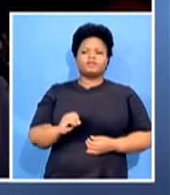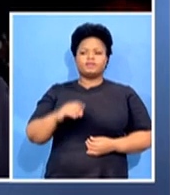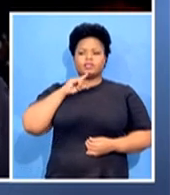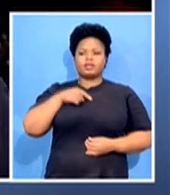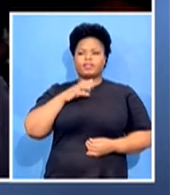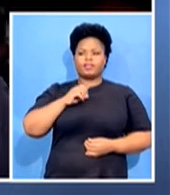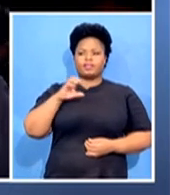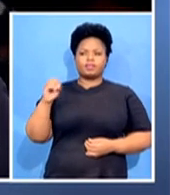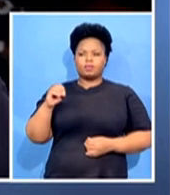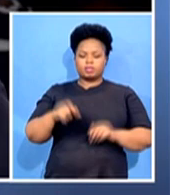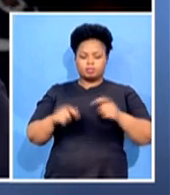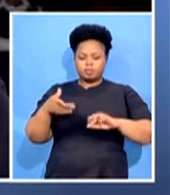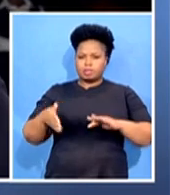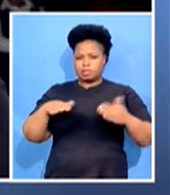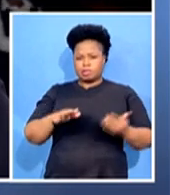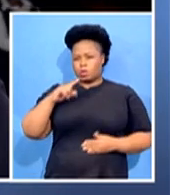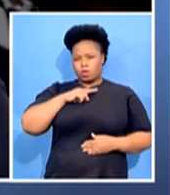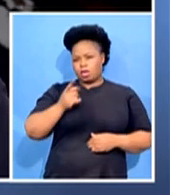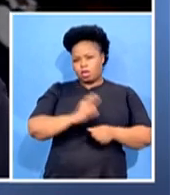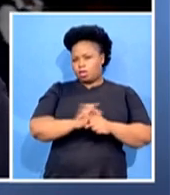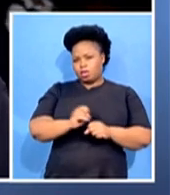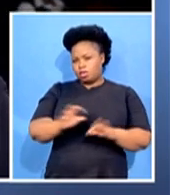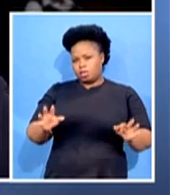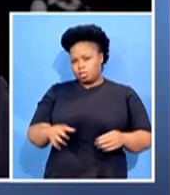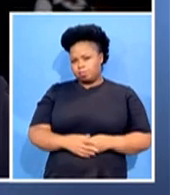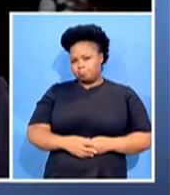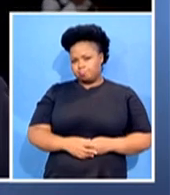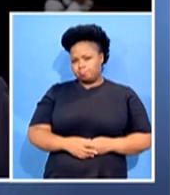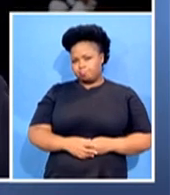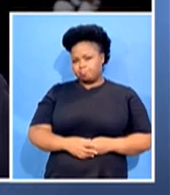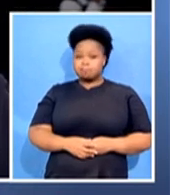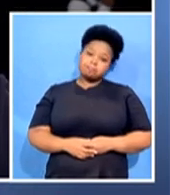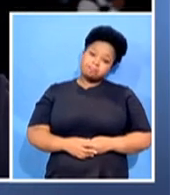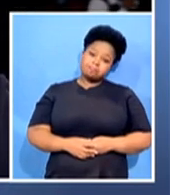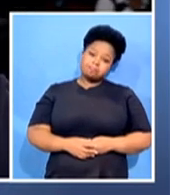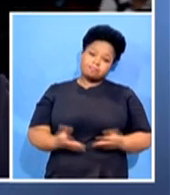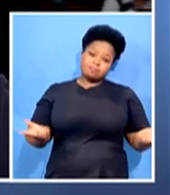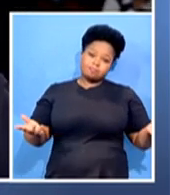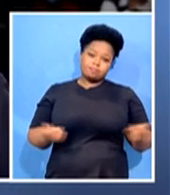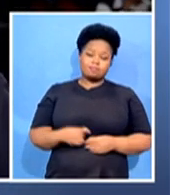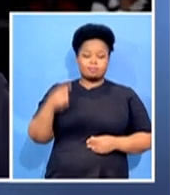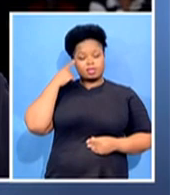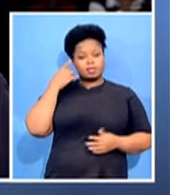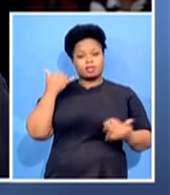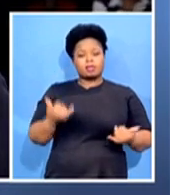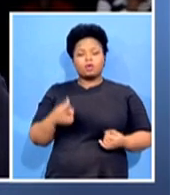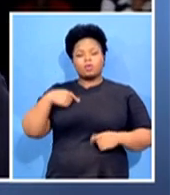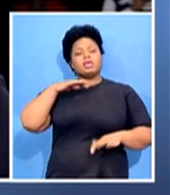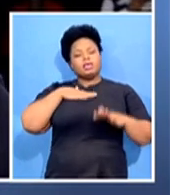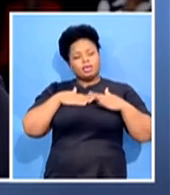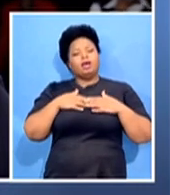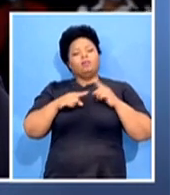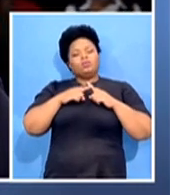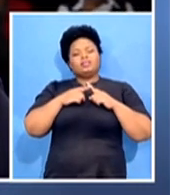COVID-19 related illness. But I guess a measure of solace is that we have this vaccine that is being